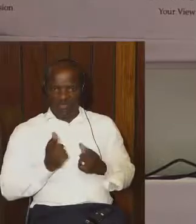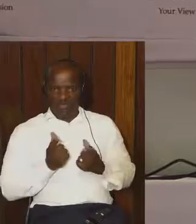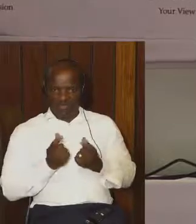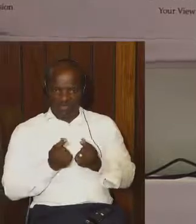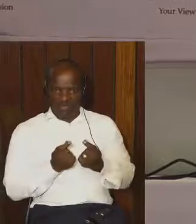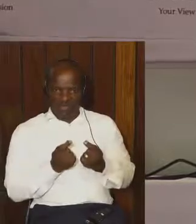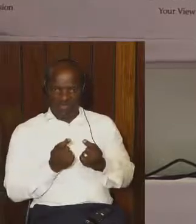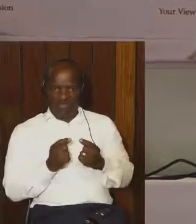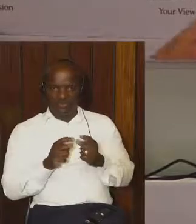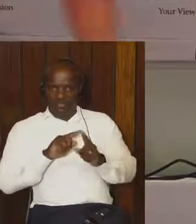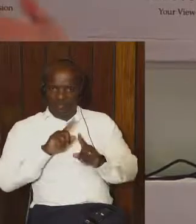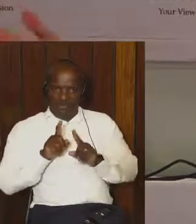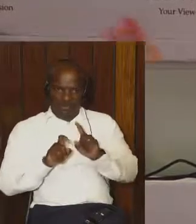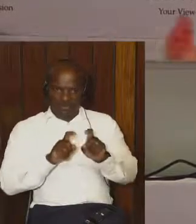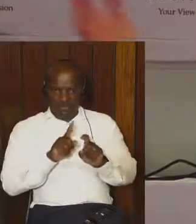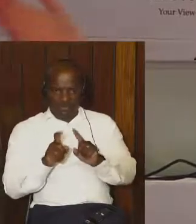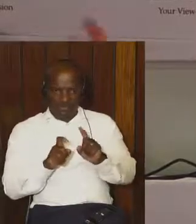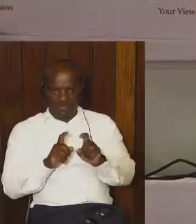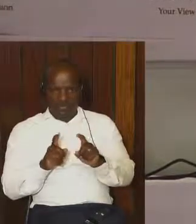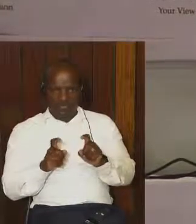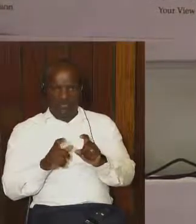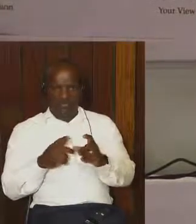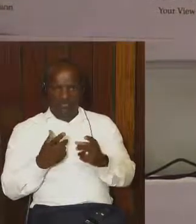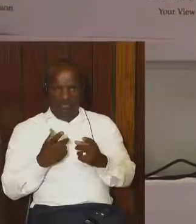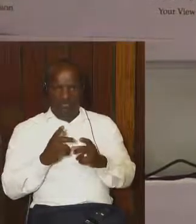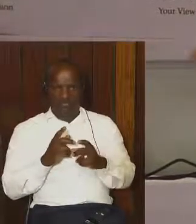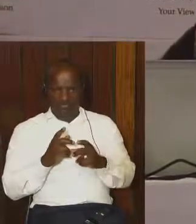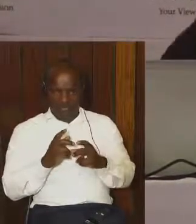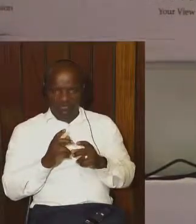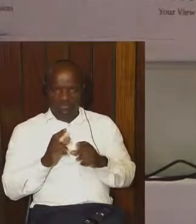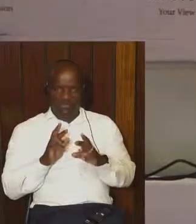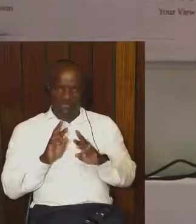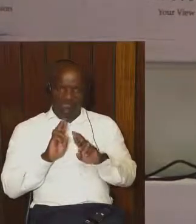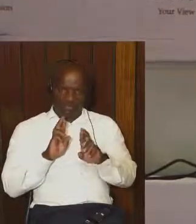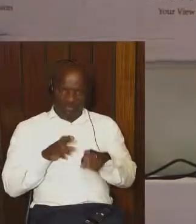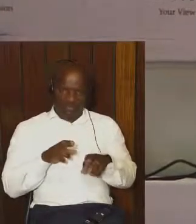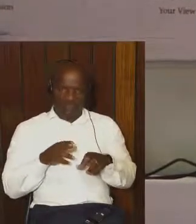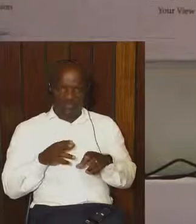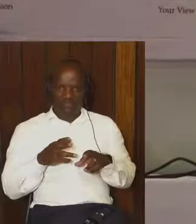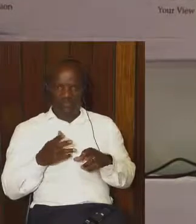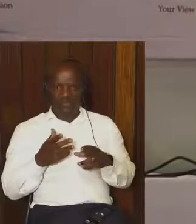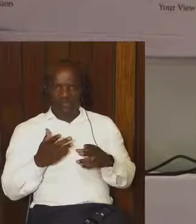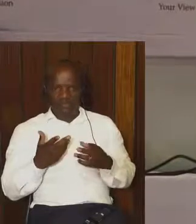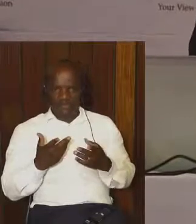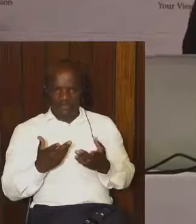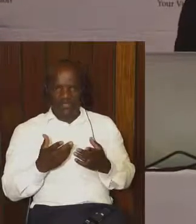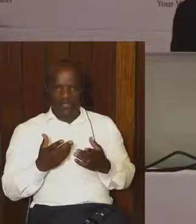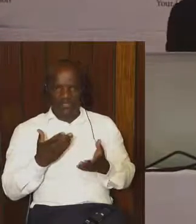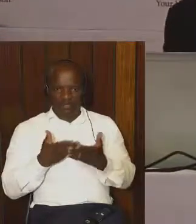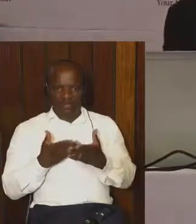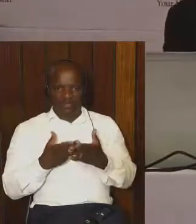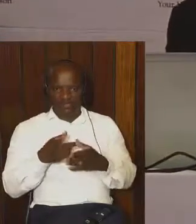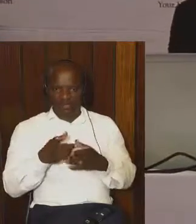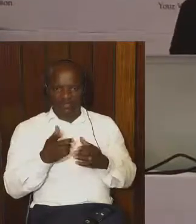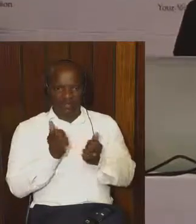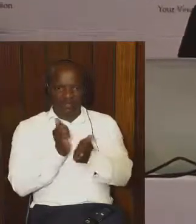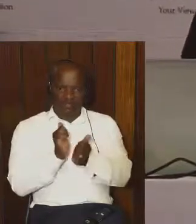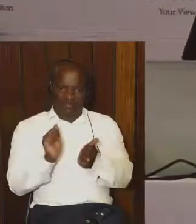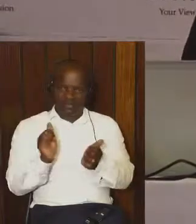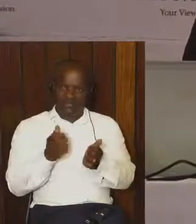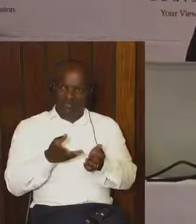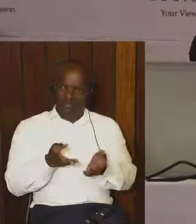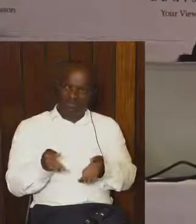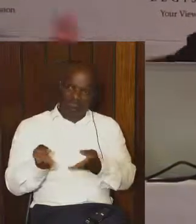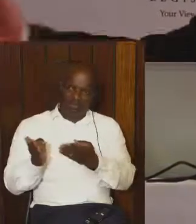the questions, got some the responses, we want to release yourselves. Because there is lunch that's